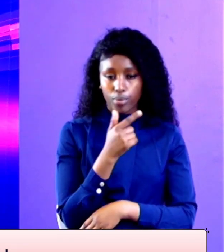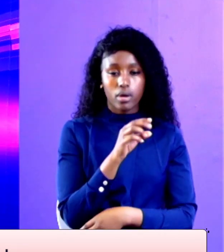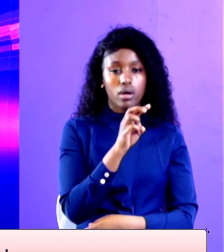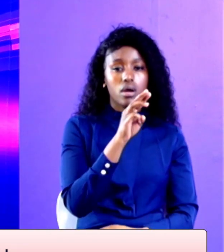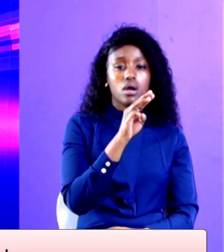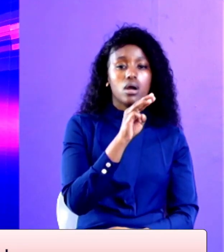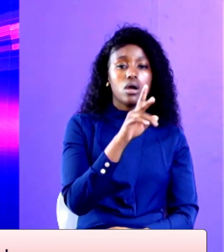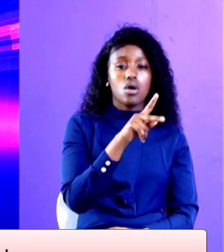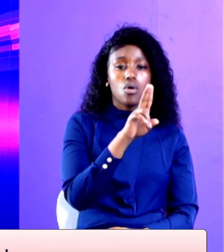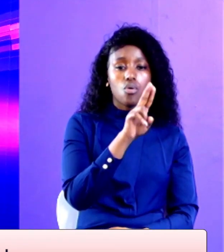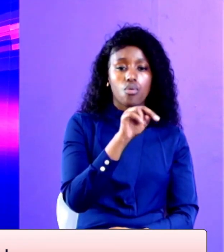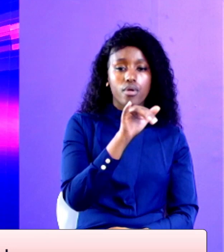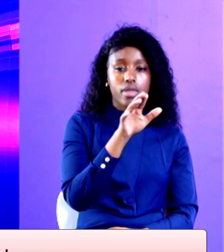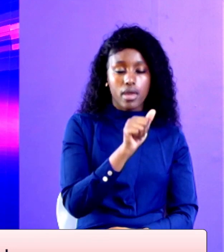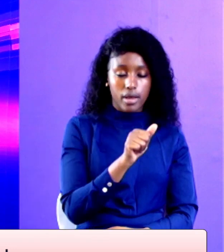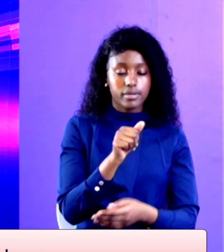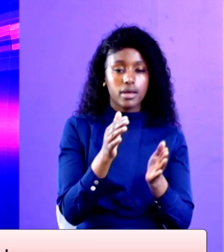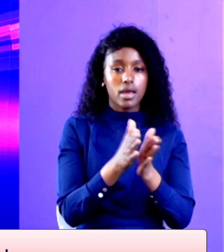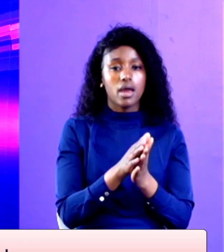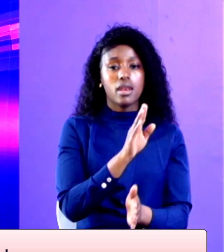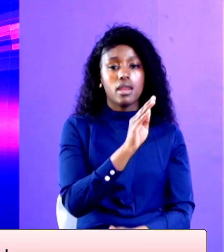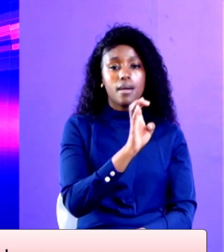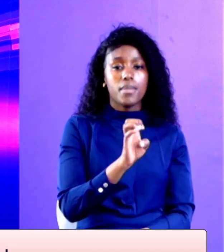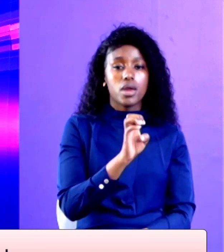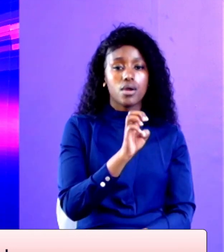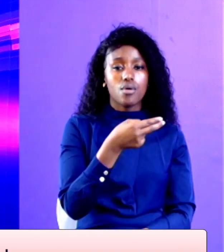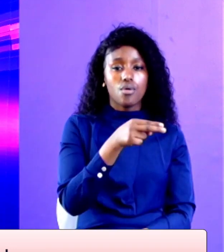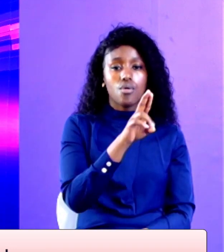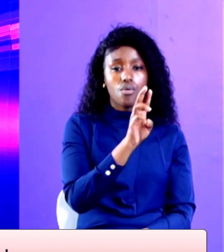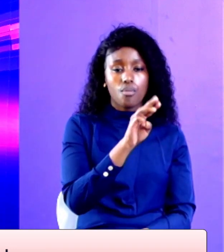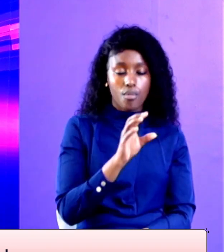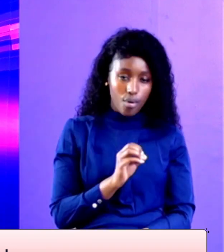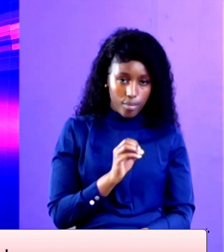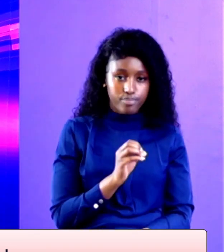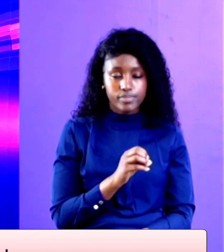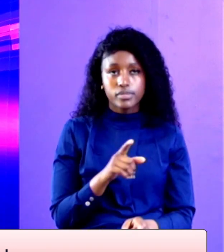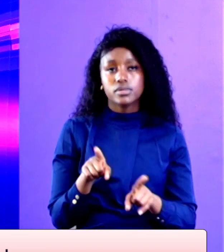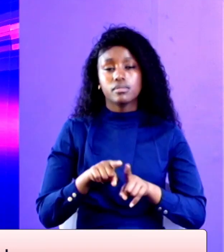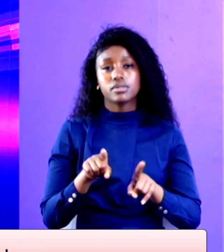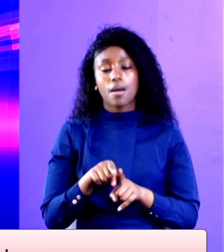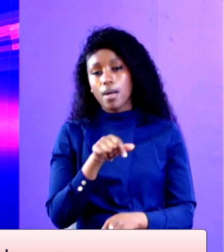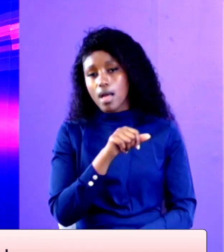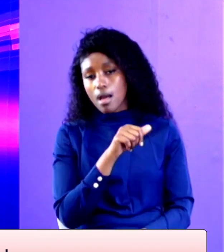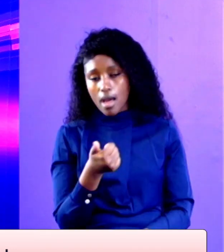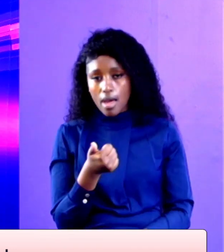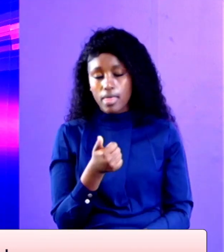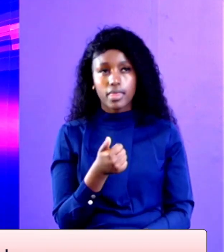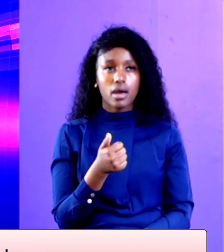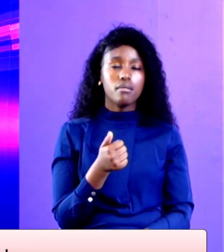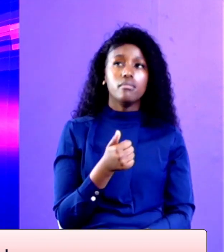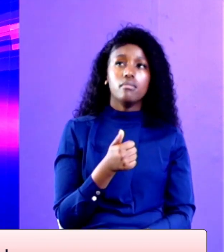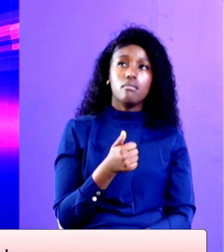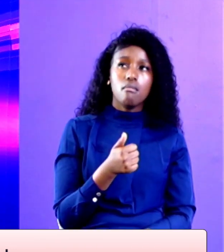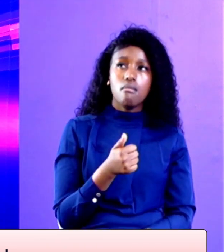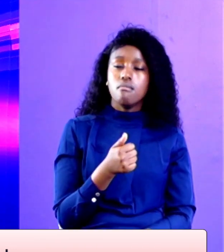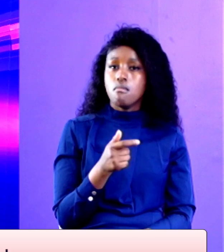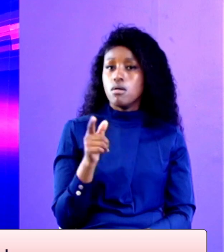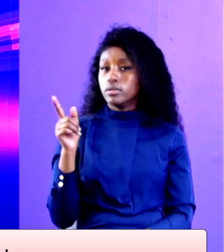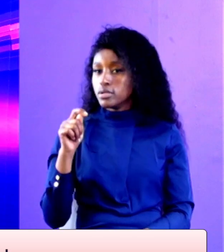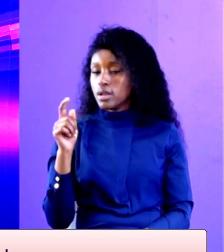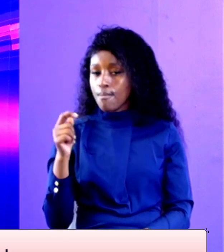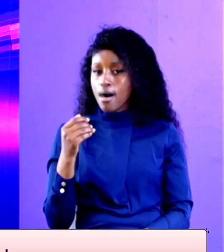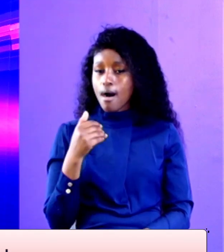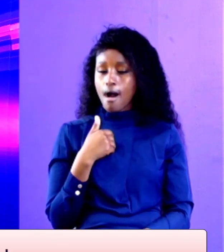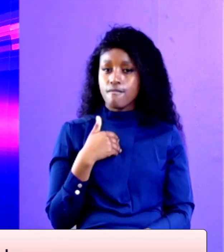Matthias Cunha and Mbeumo. Yeah. And for Tottenham, I think